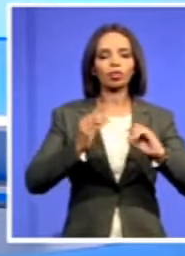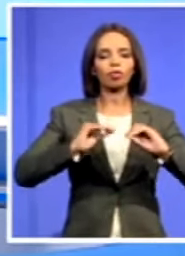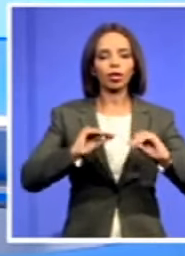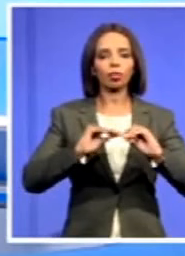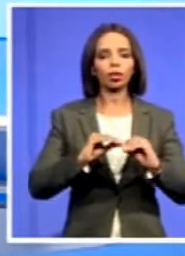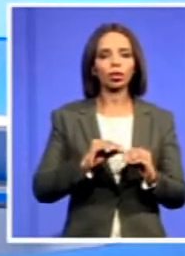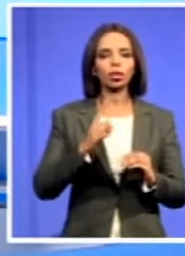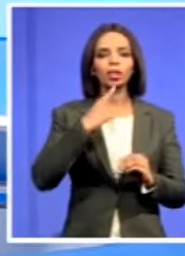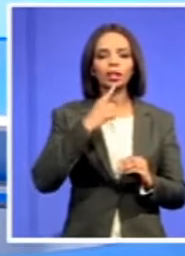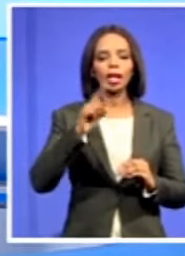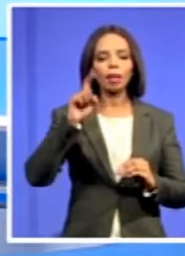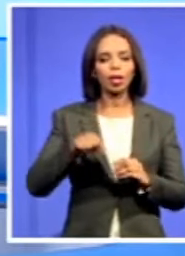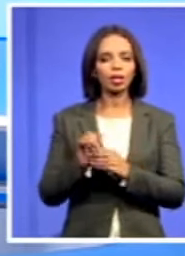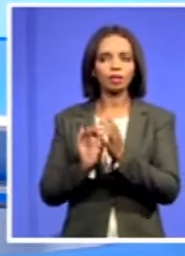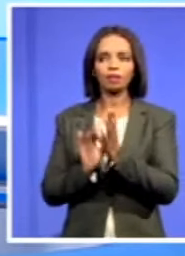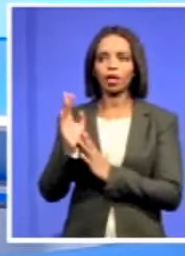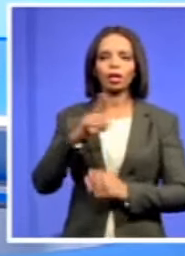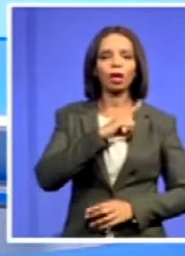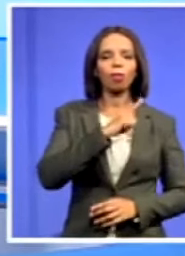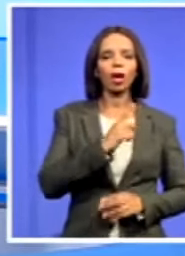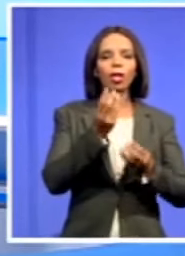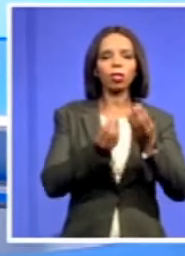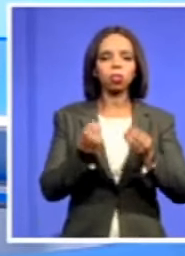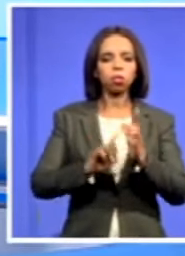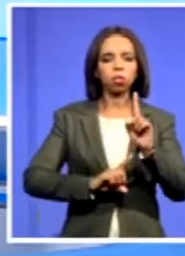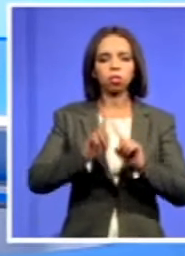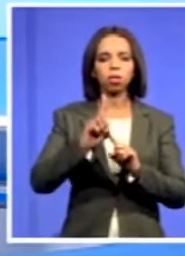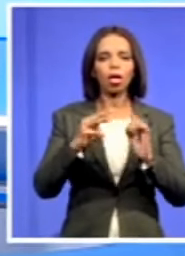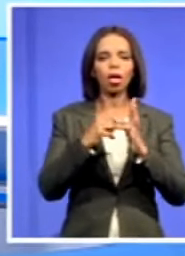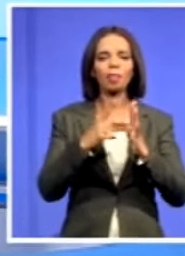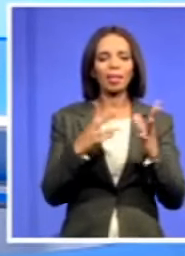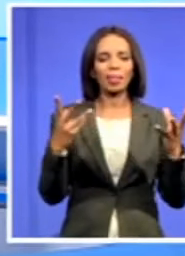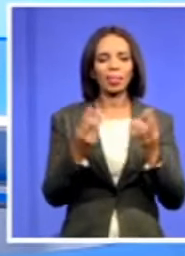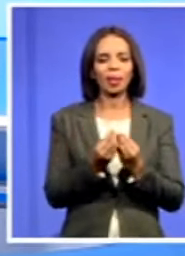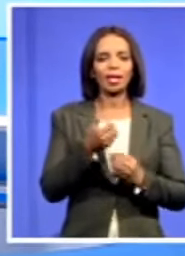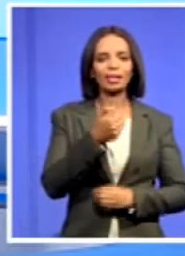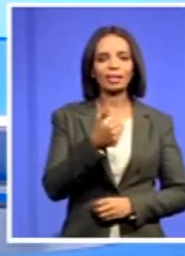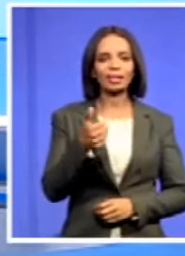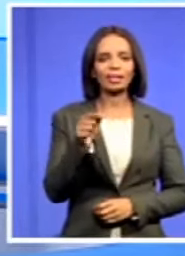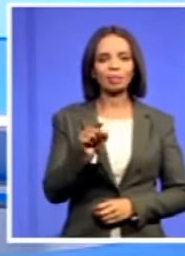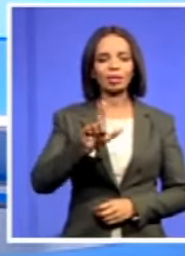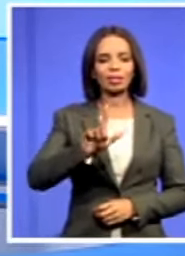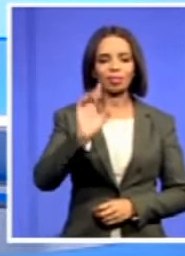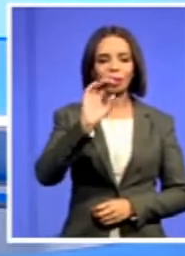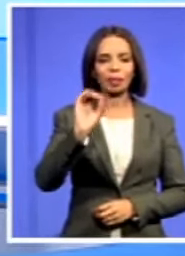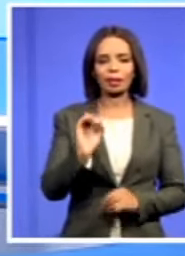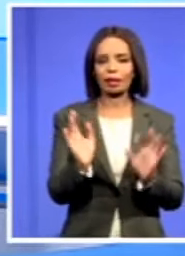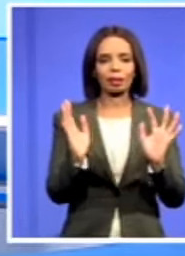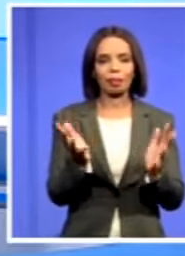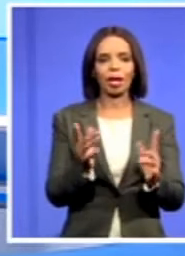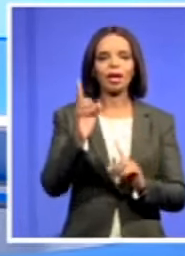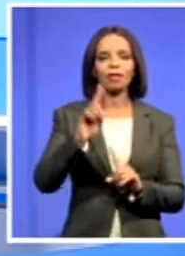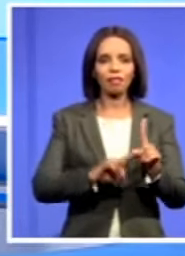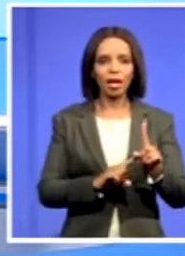rate. Limpopo's matric class of 2021 obtained 66.7% pass rate, failing to reach the 70%